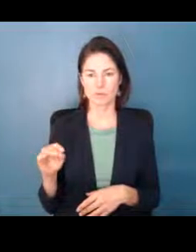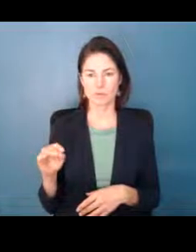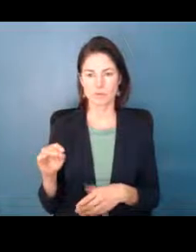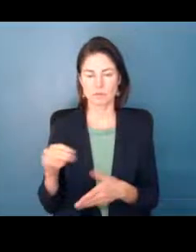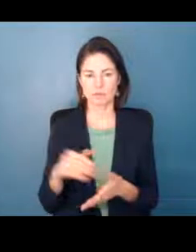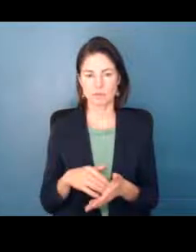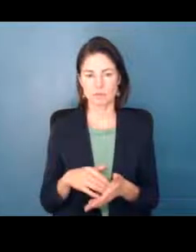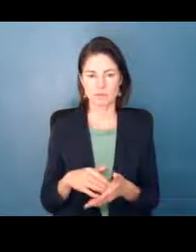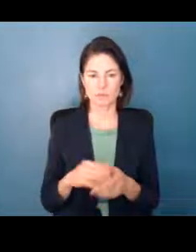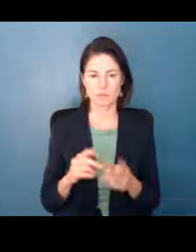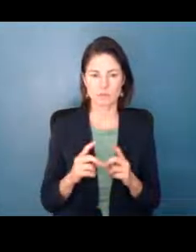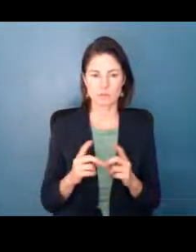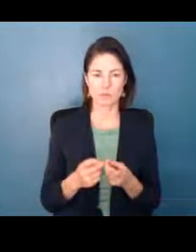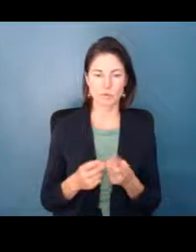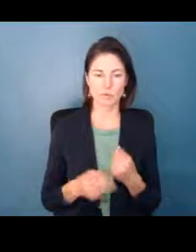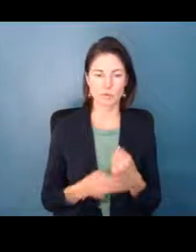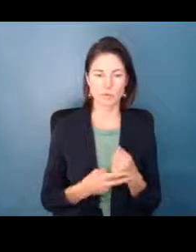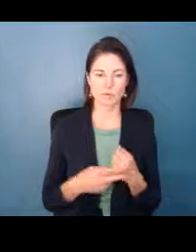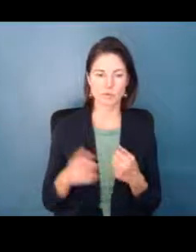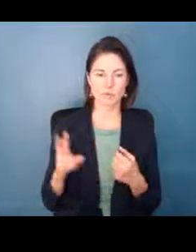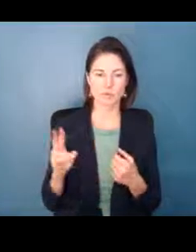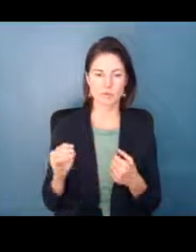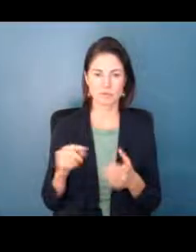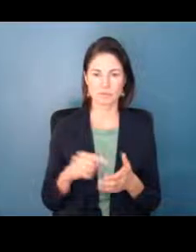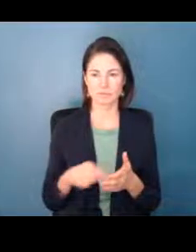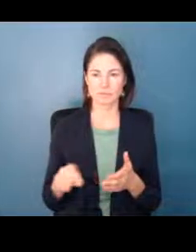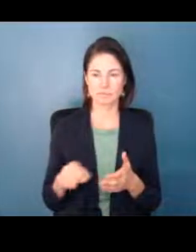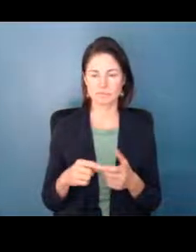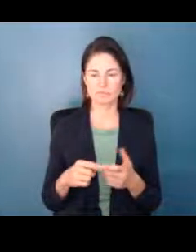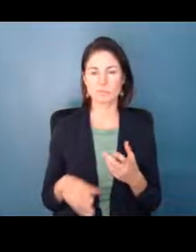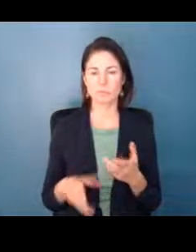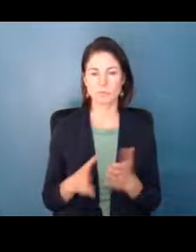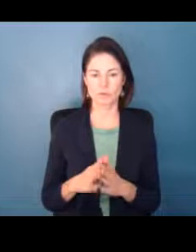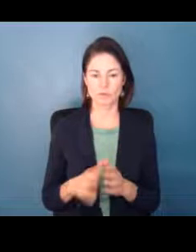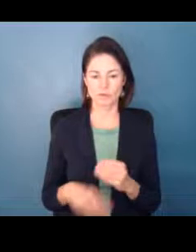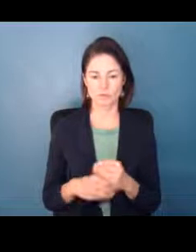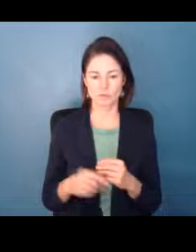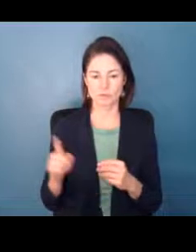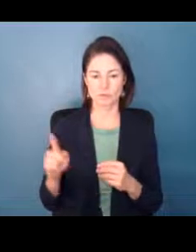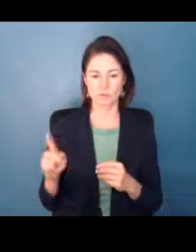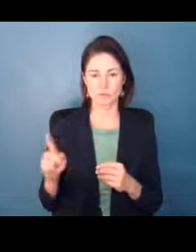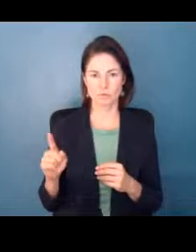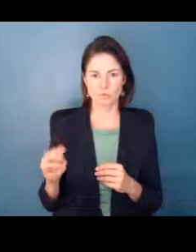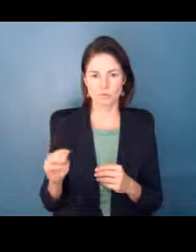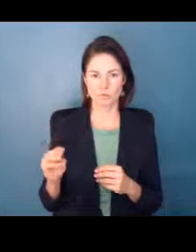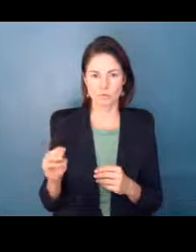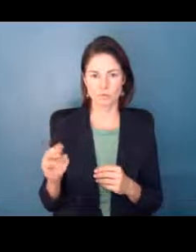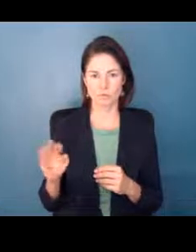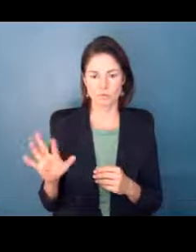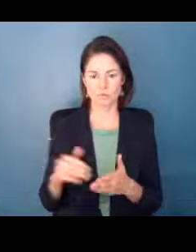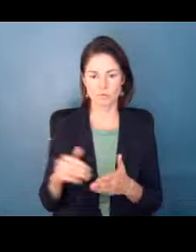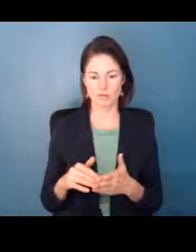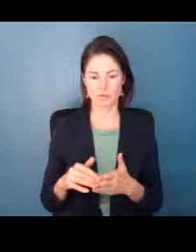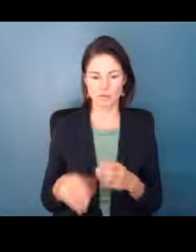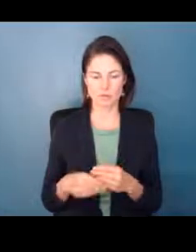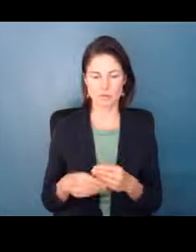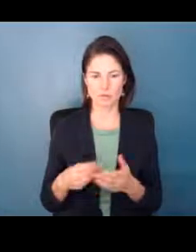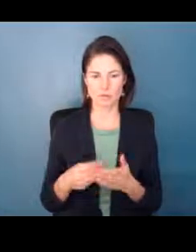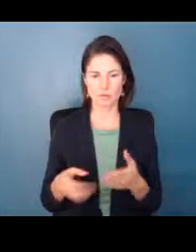of $705,000 in construction capital and is requesting an additional $1,095,000 in supplemental funds to close out the